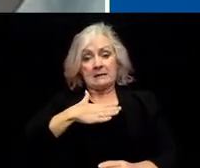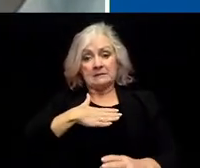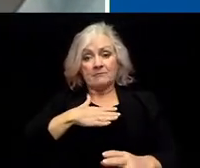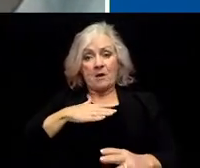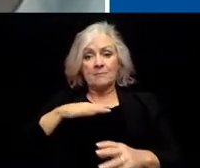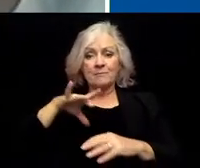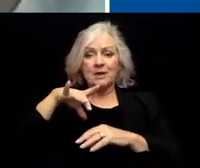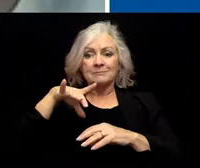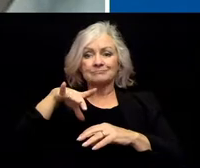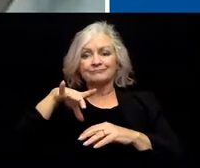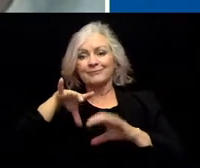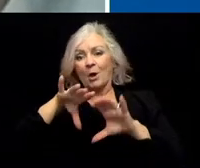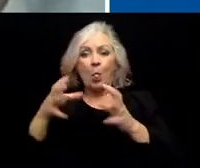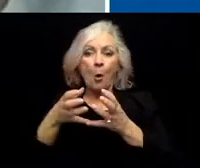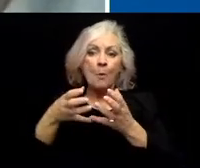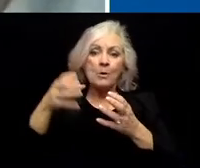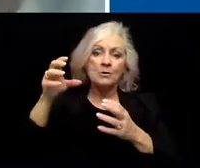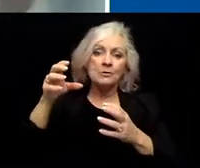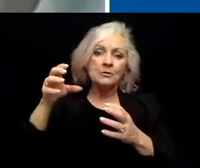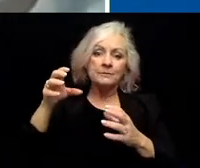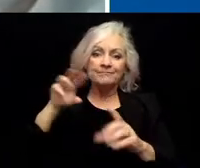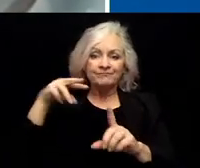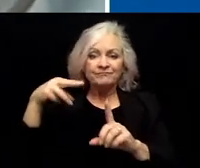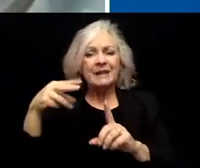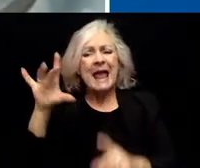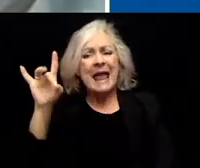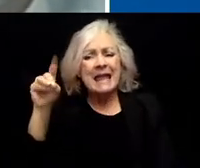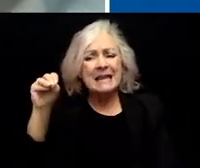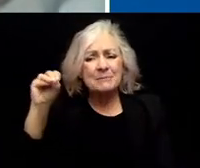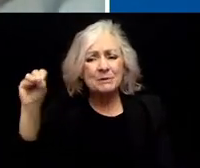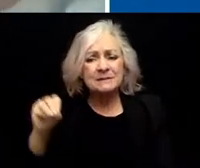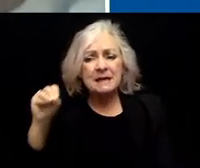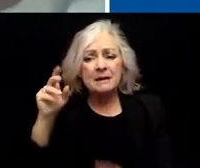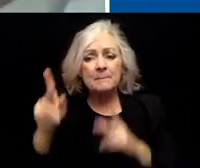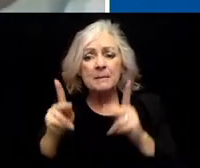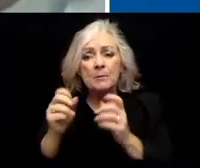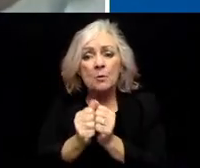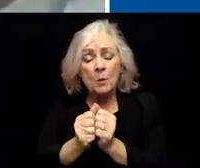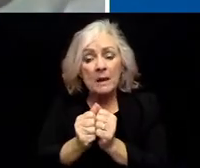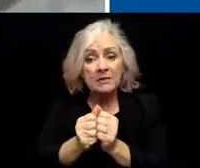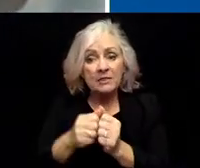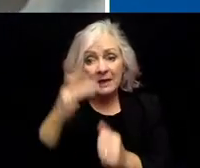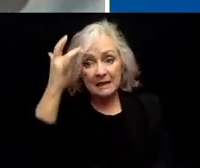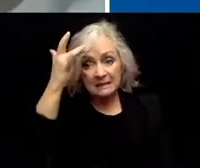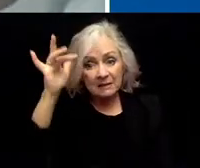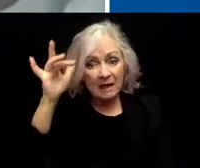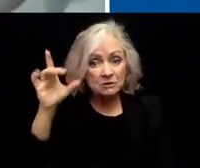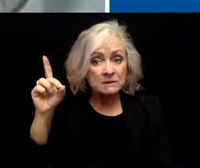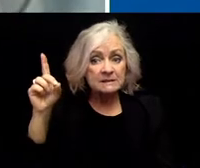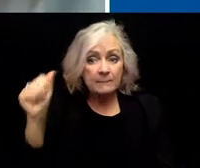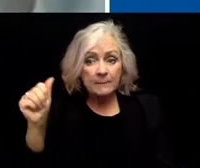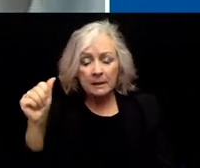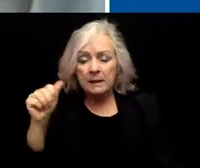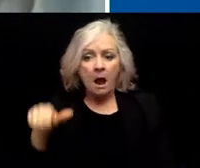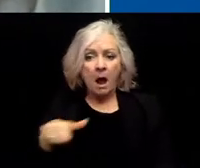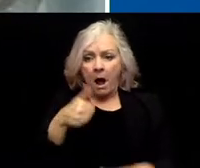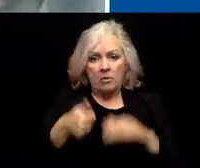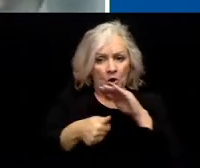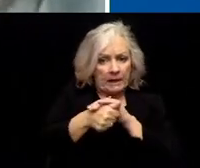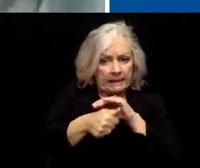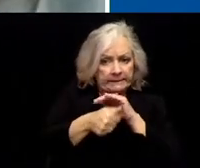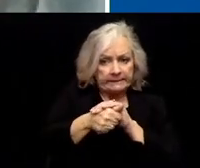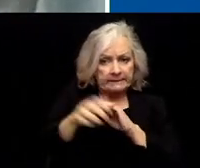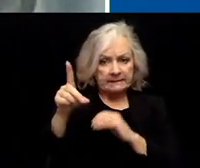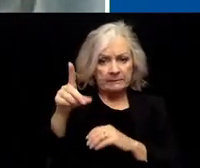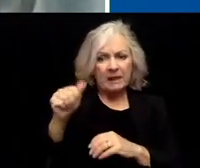important to emphasize that more than 80% of people with intellectual disability and other forms of these hidden disabilities live in the Global